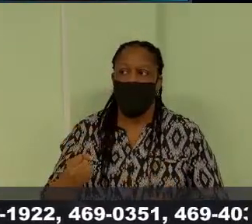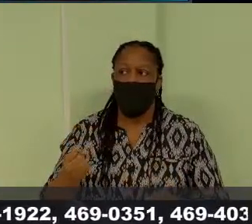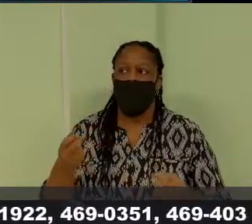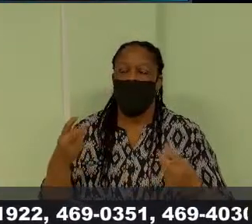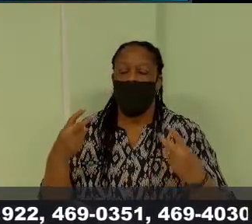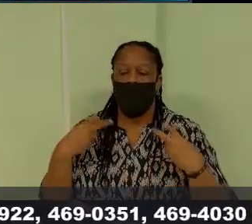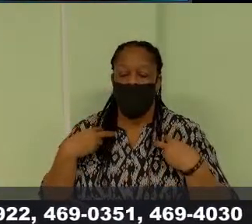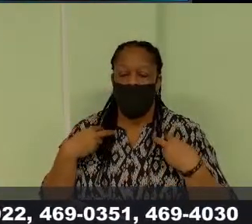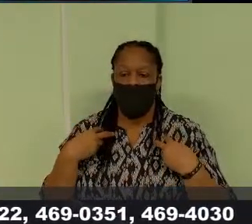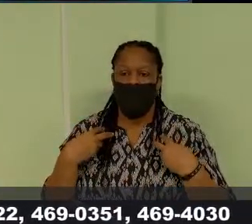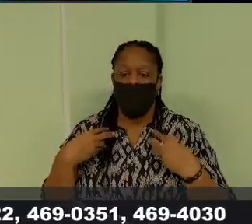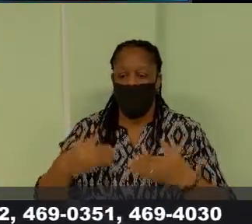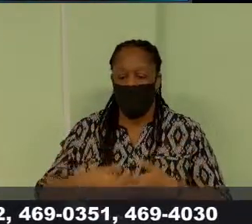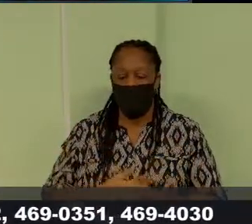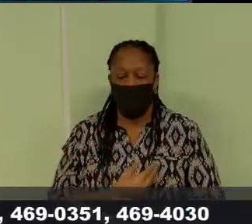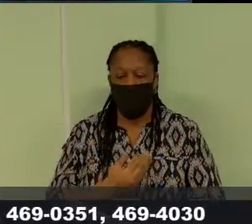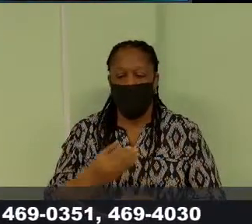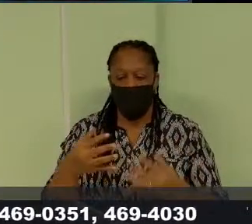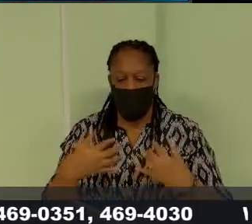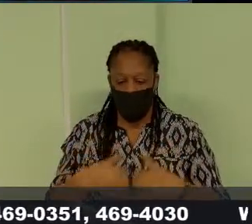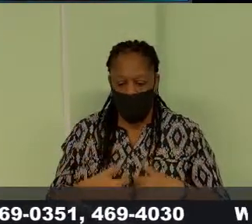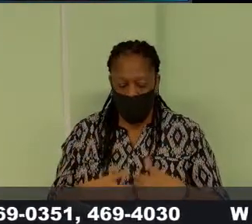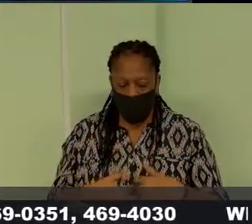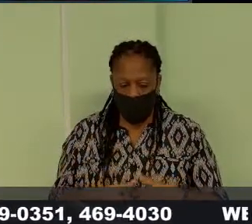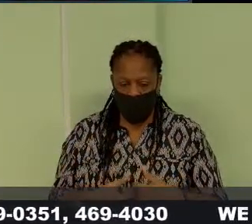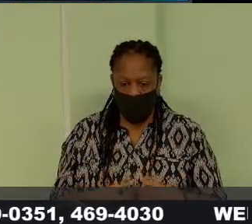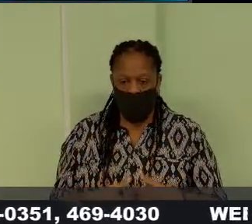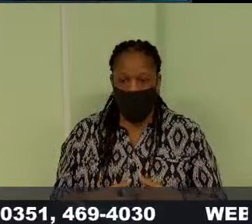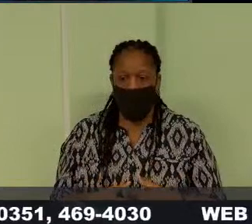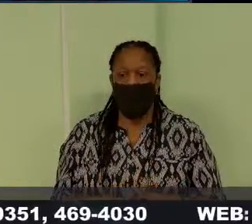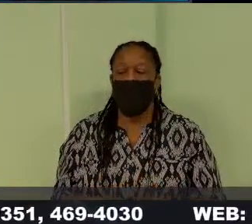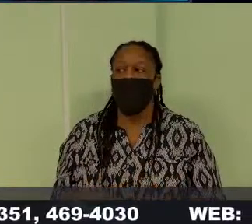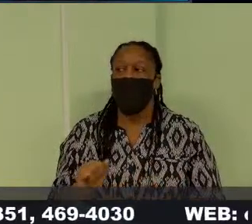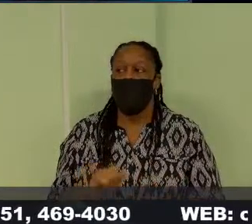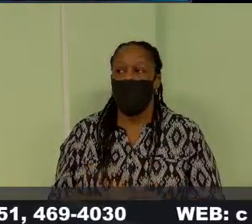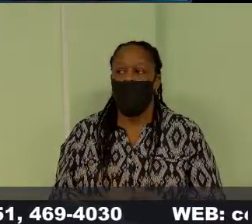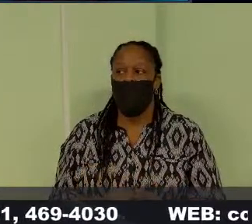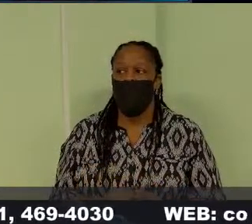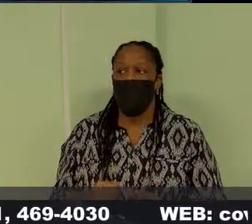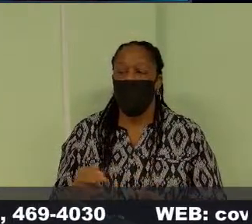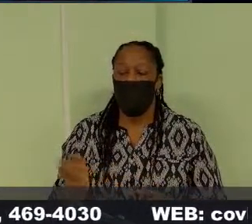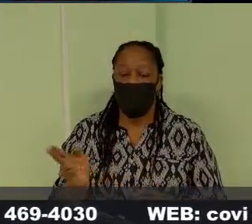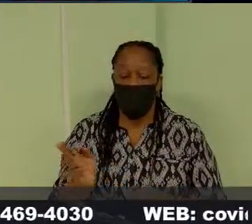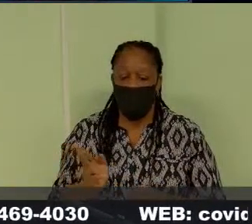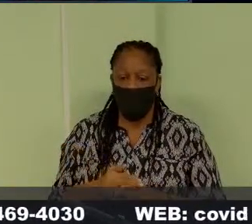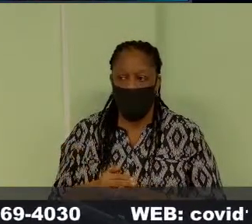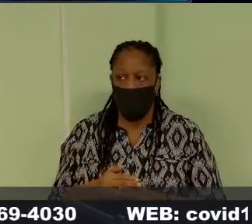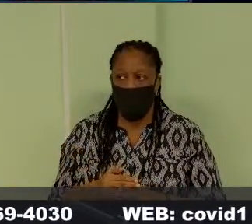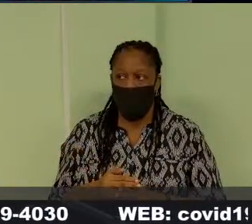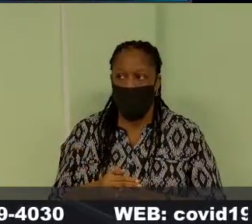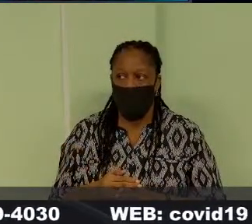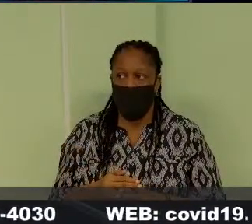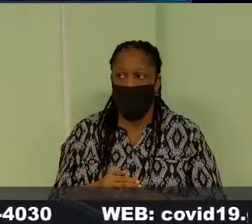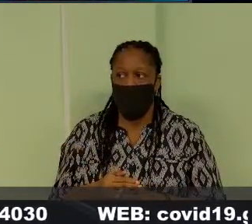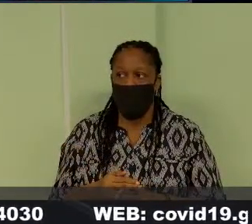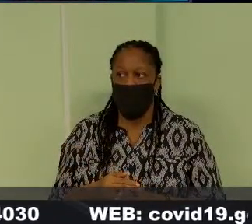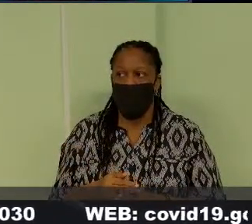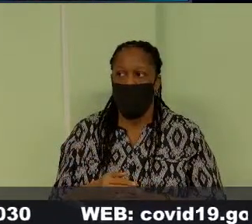the JNF General Hospital's lab, and so in the public sector, we